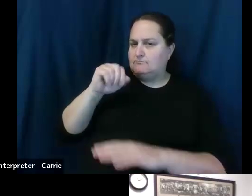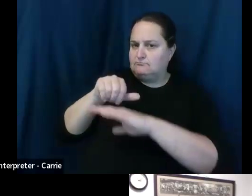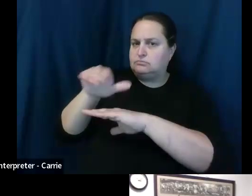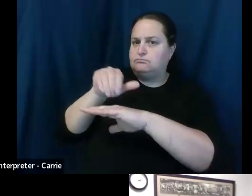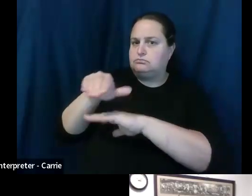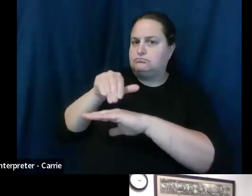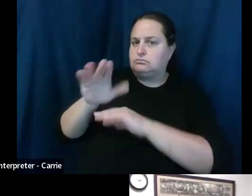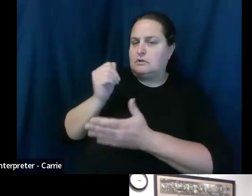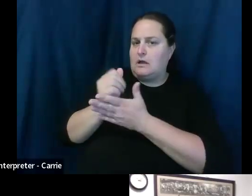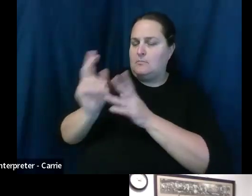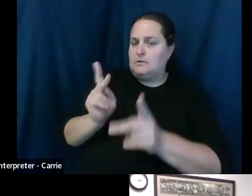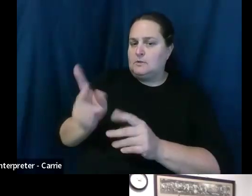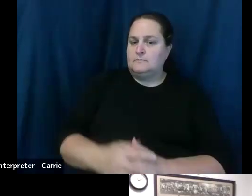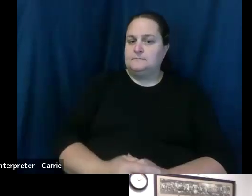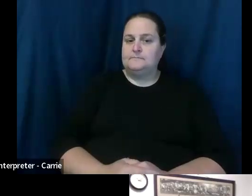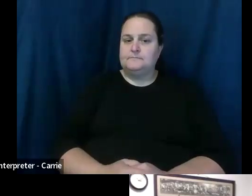yeah.